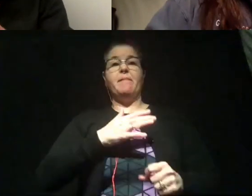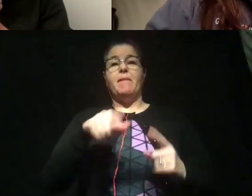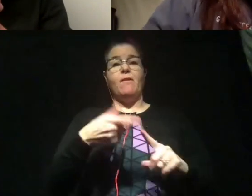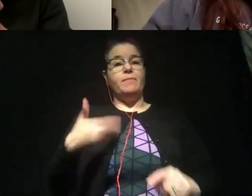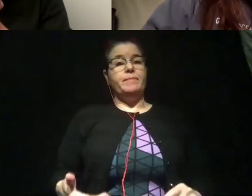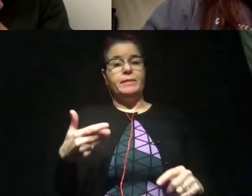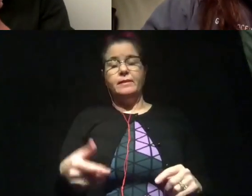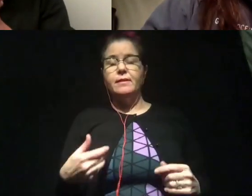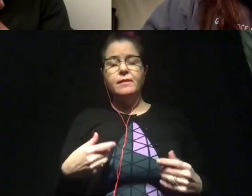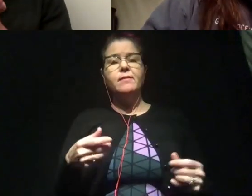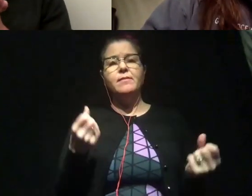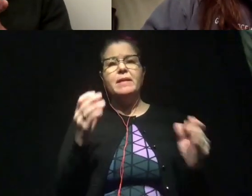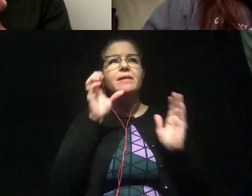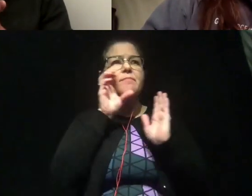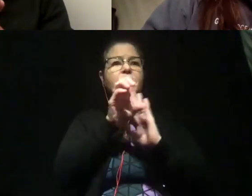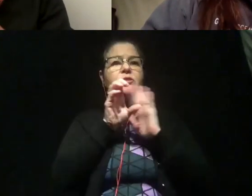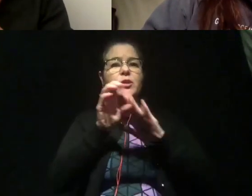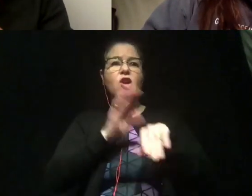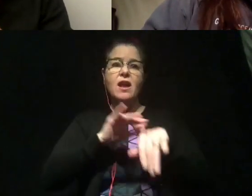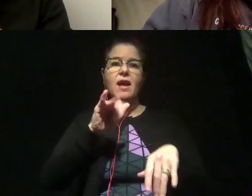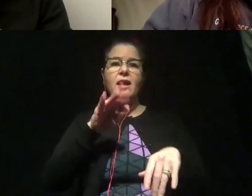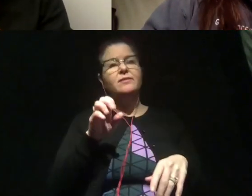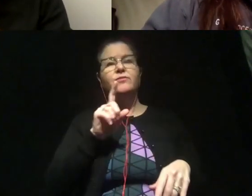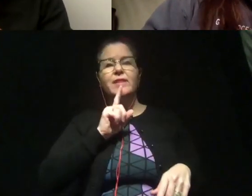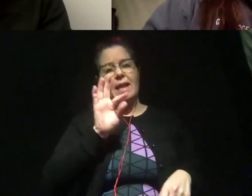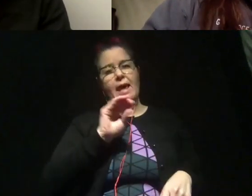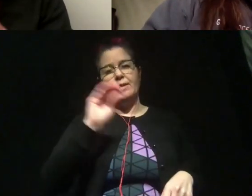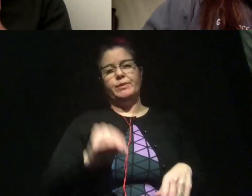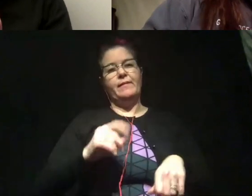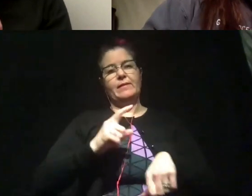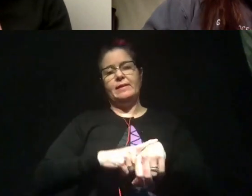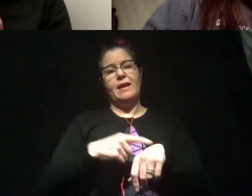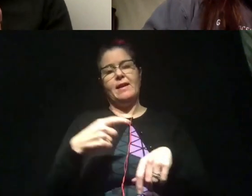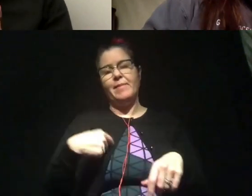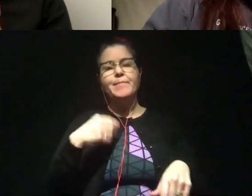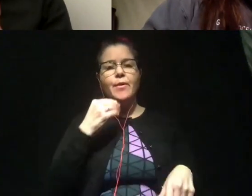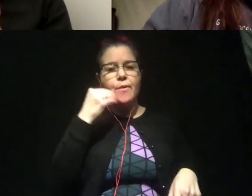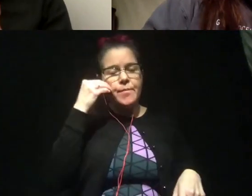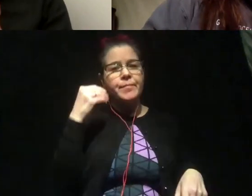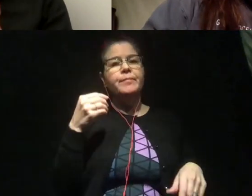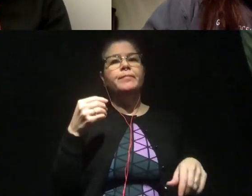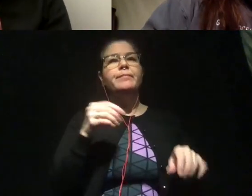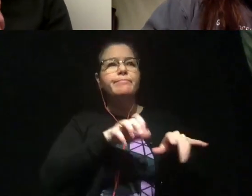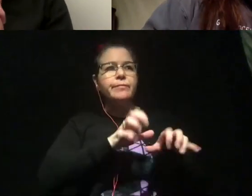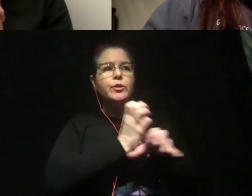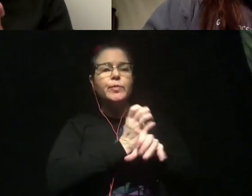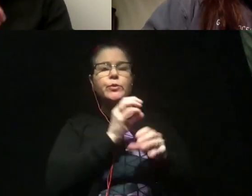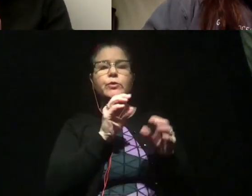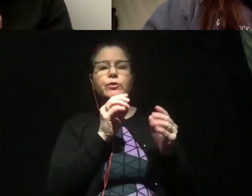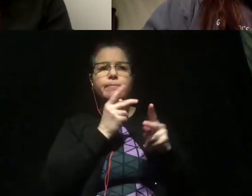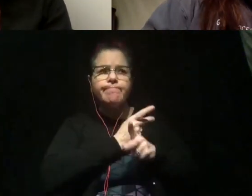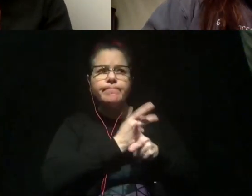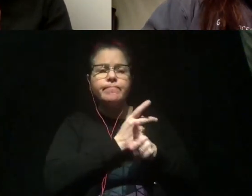a lot of pictures of us out on the ice sheet, about 90% of the time at least, I'm just at home working on data or